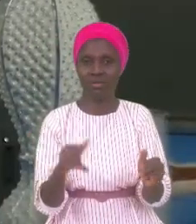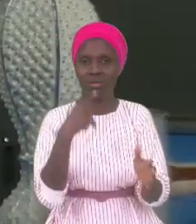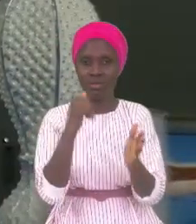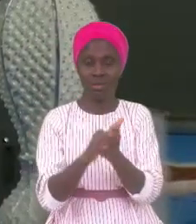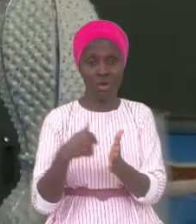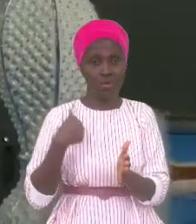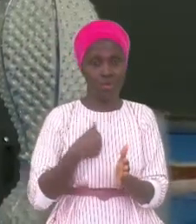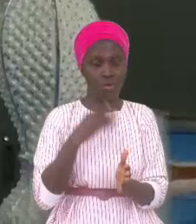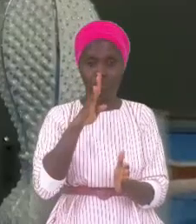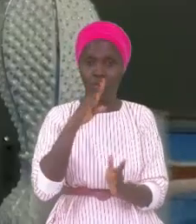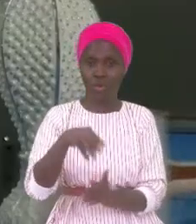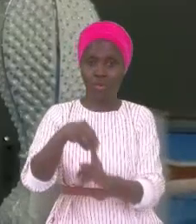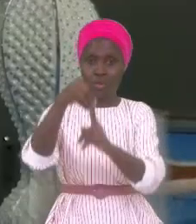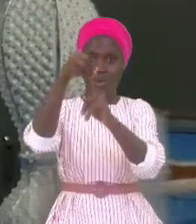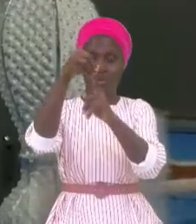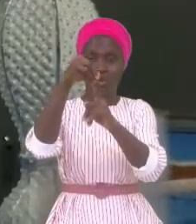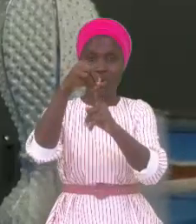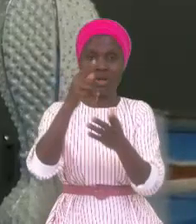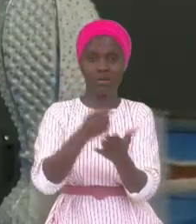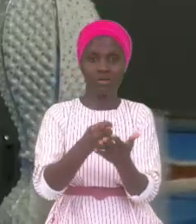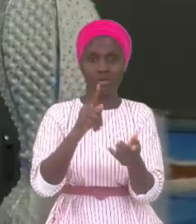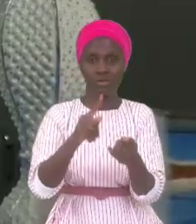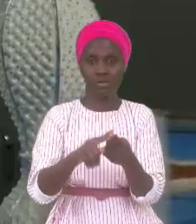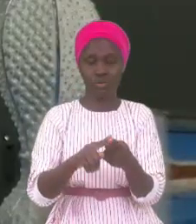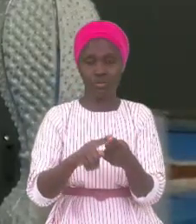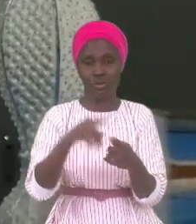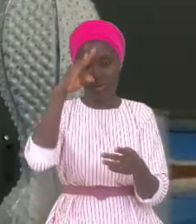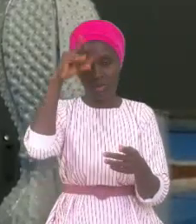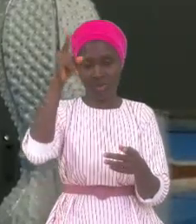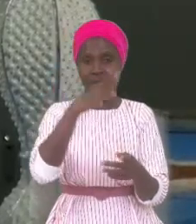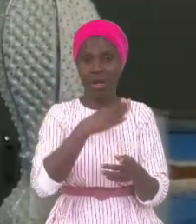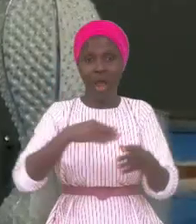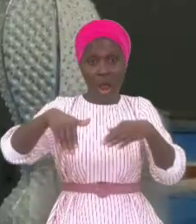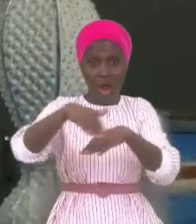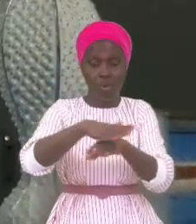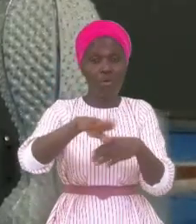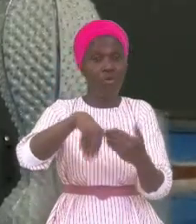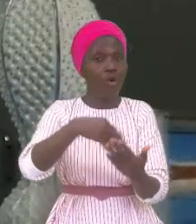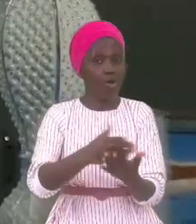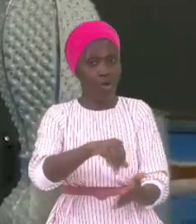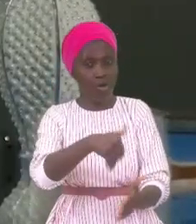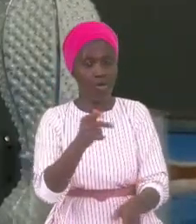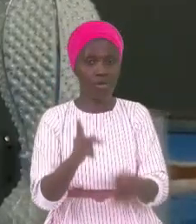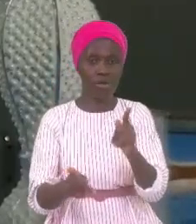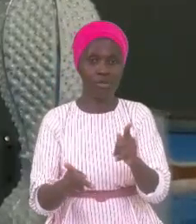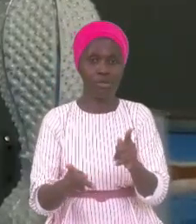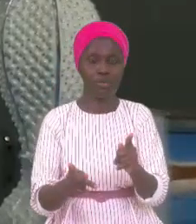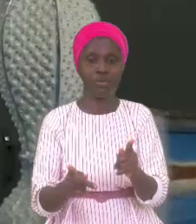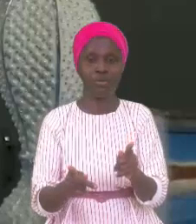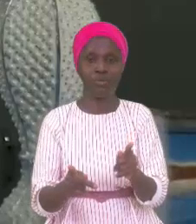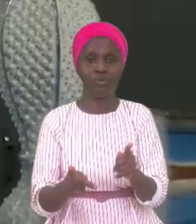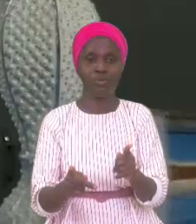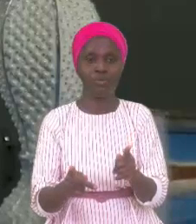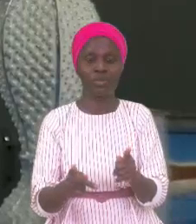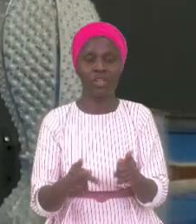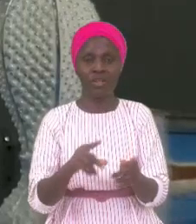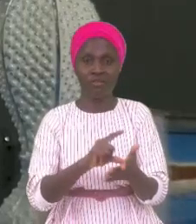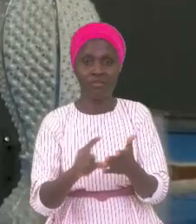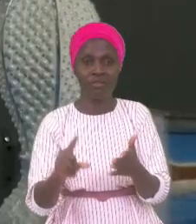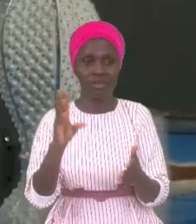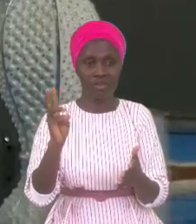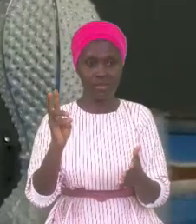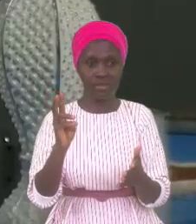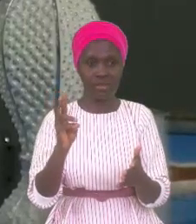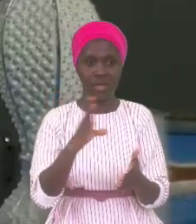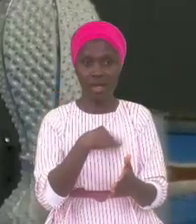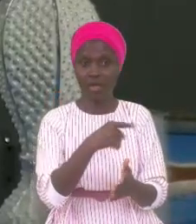me above all people, for the heart is mine. Then in verse 6, it says in verse 6, and ye